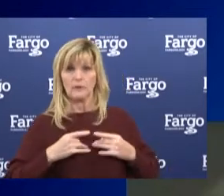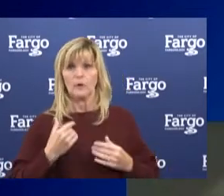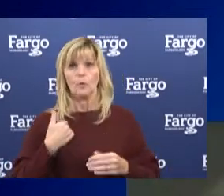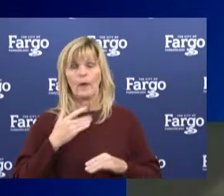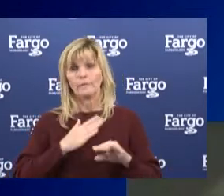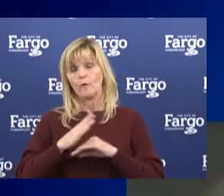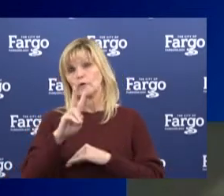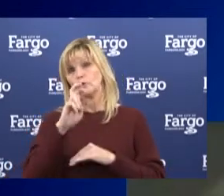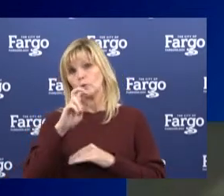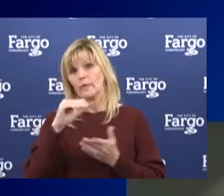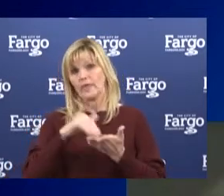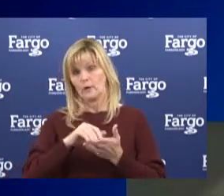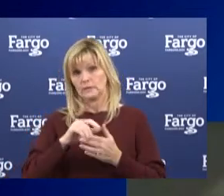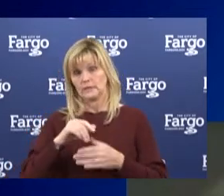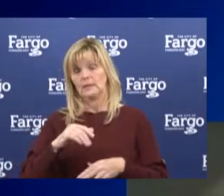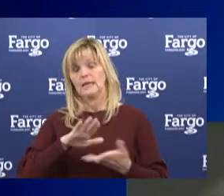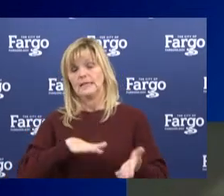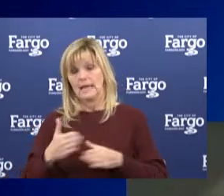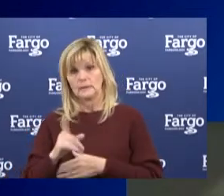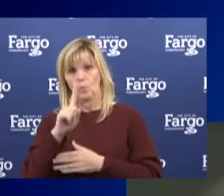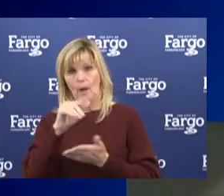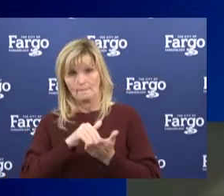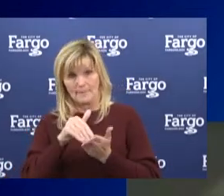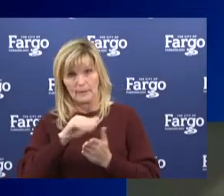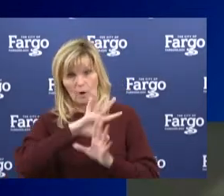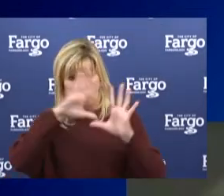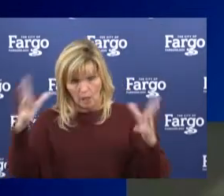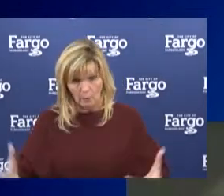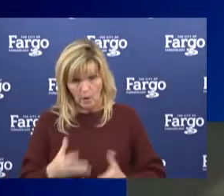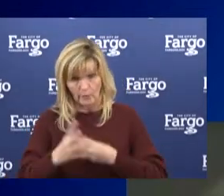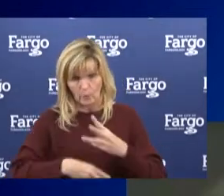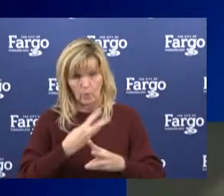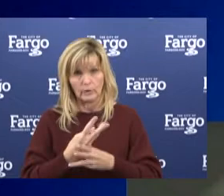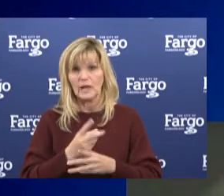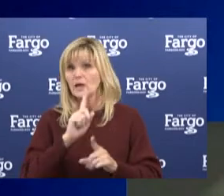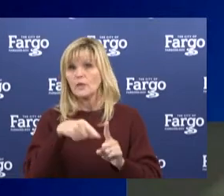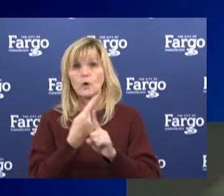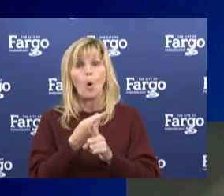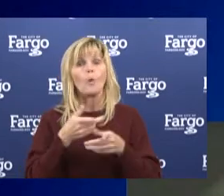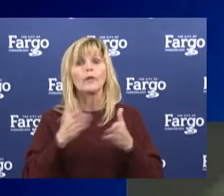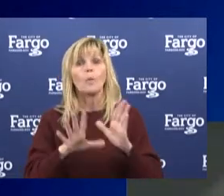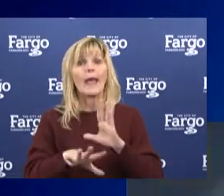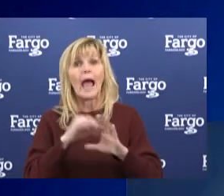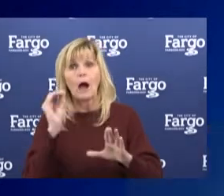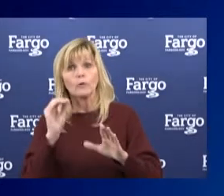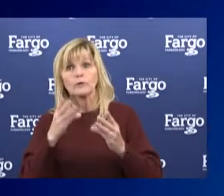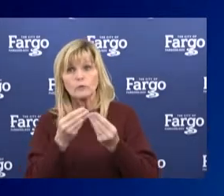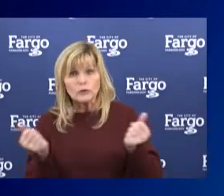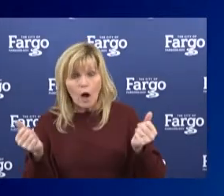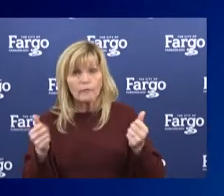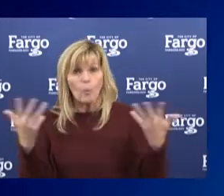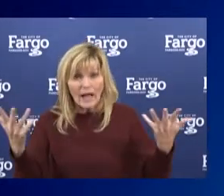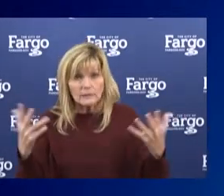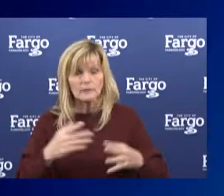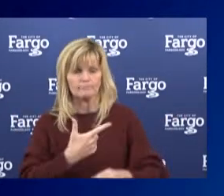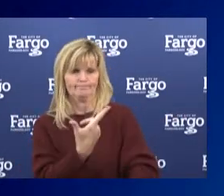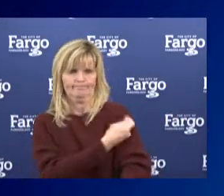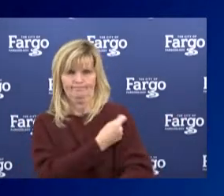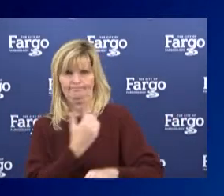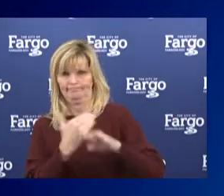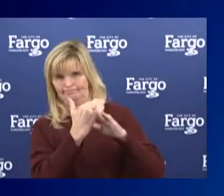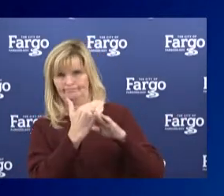deaths in the United States, over 1 million deaths in the world, our only way out of this is with a vaccine. Next slide. So where are we